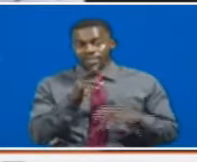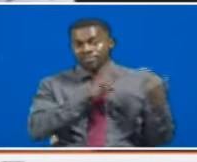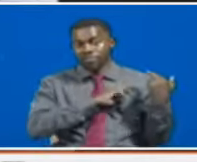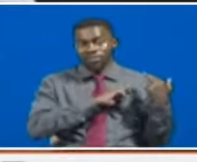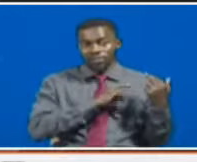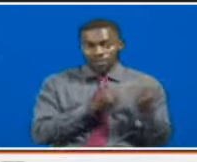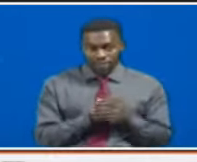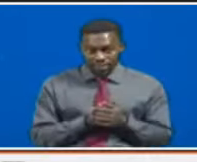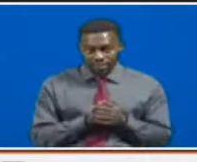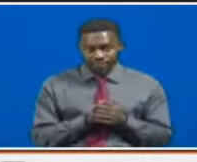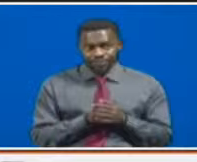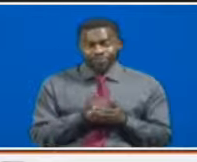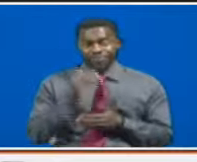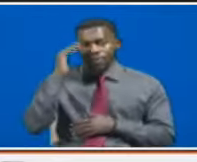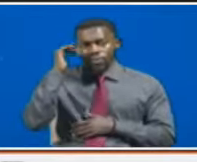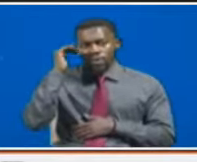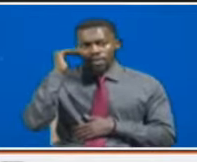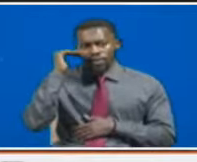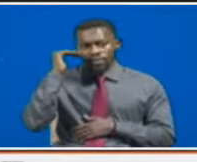role, because